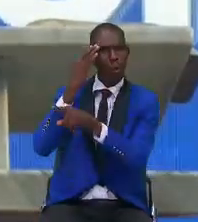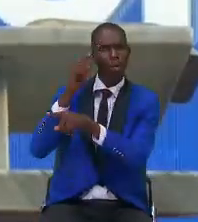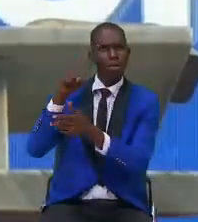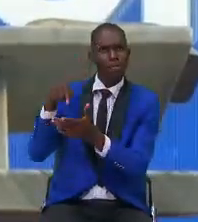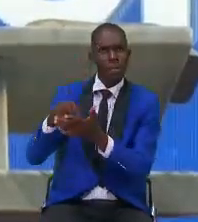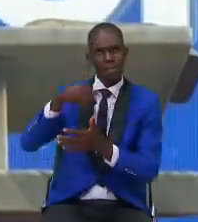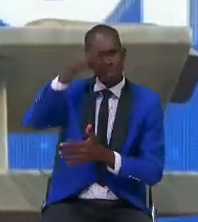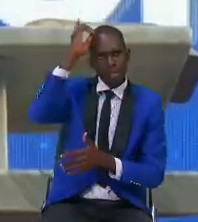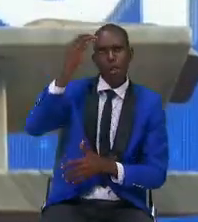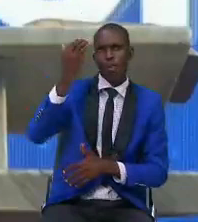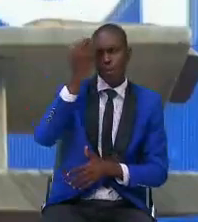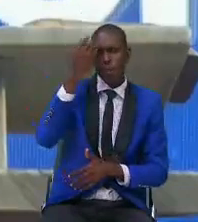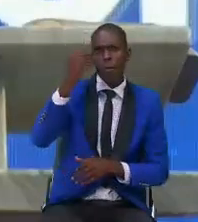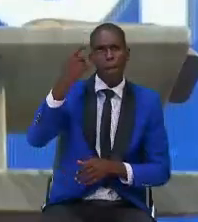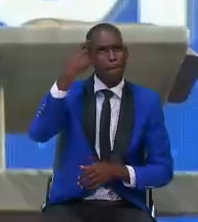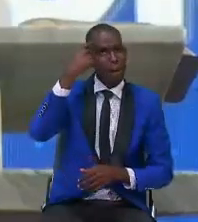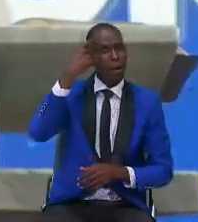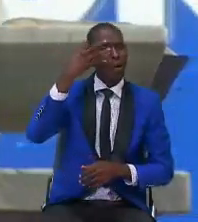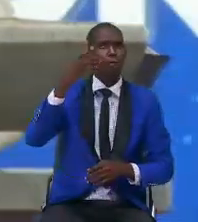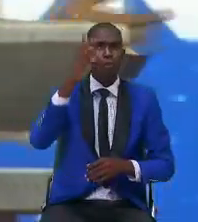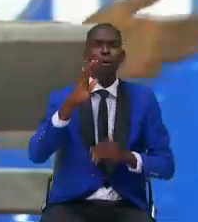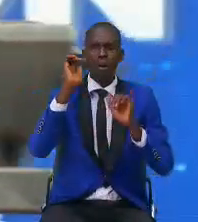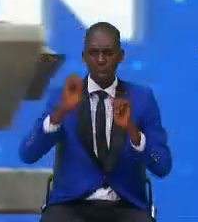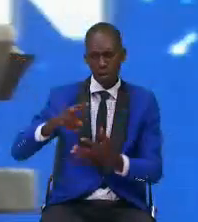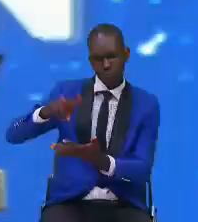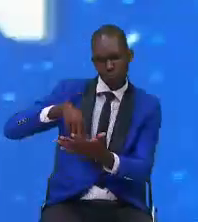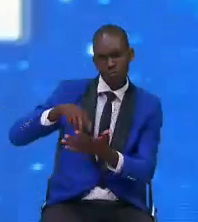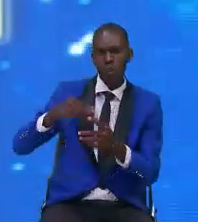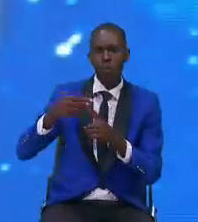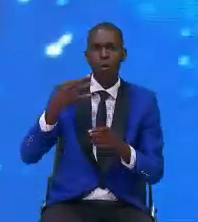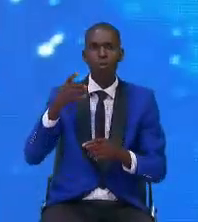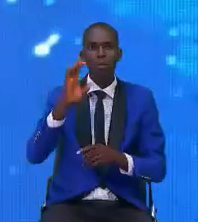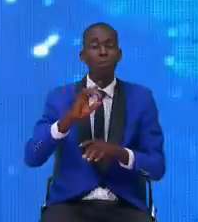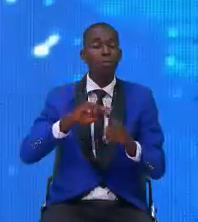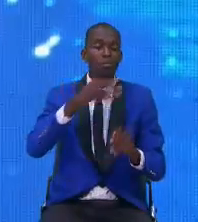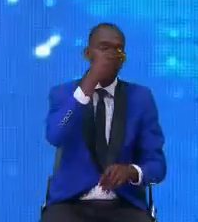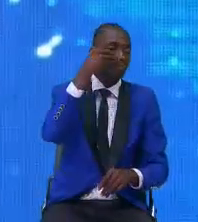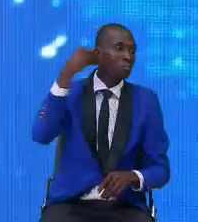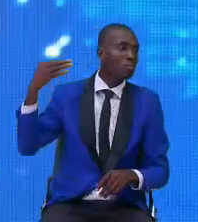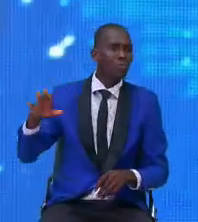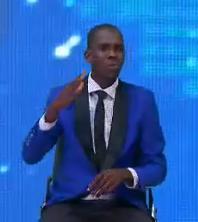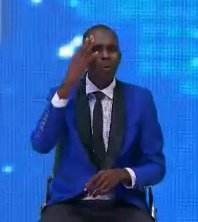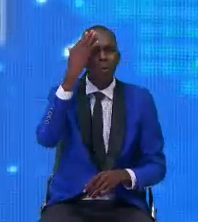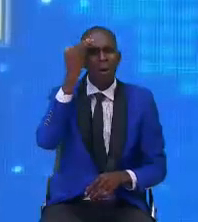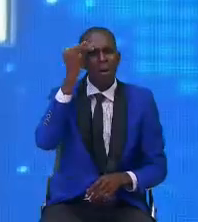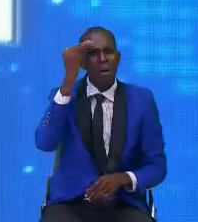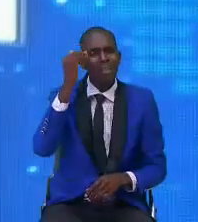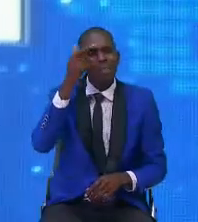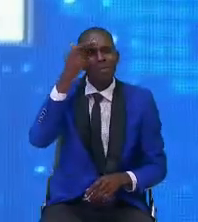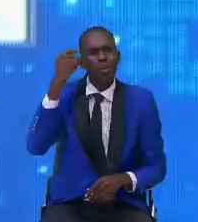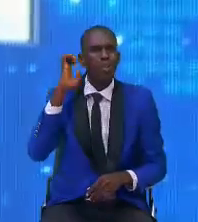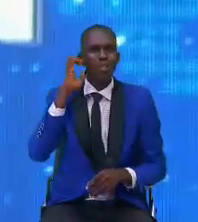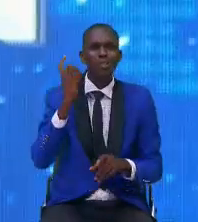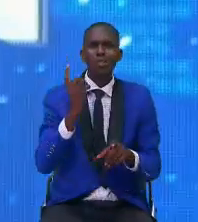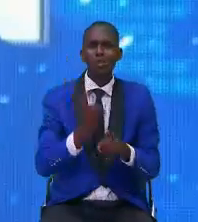mind of God and could read the writing. And then he forgot about him. You know why? Because he just lived a